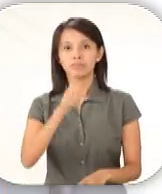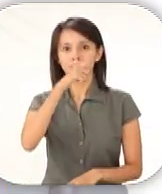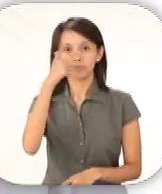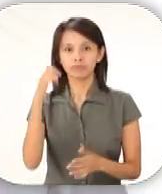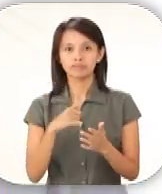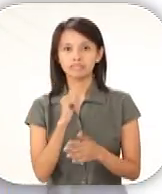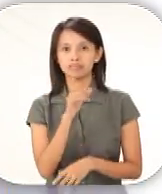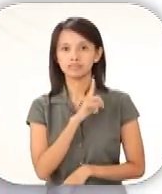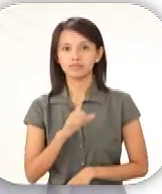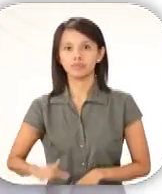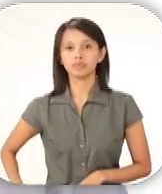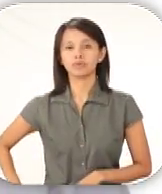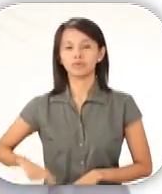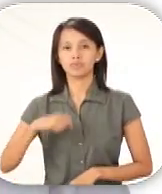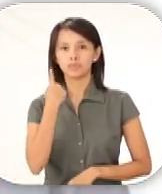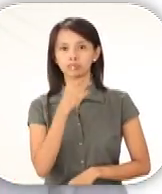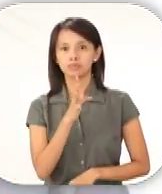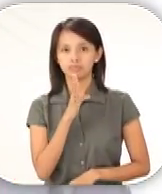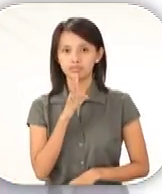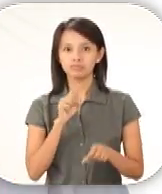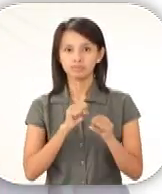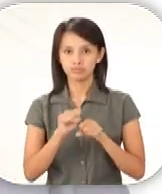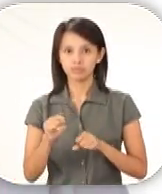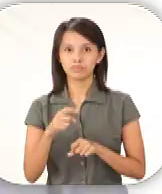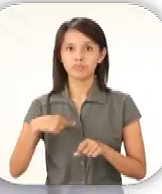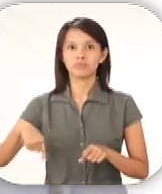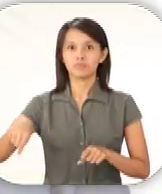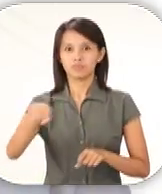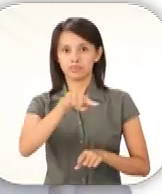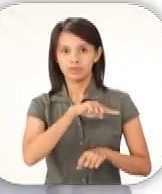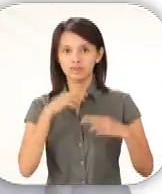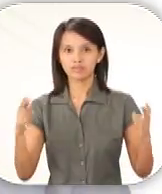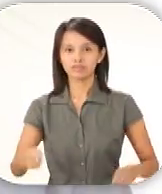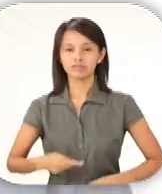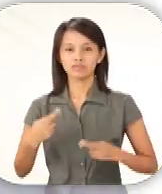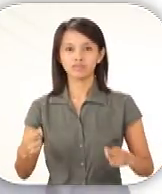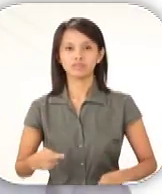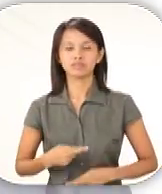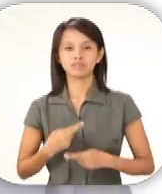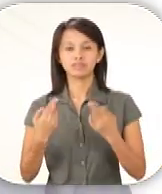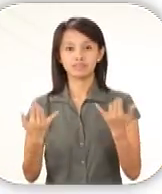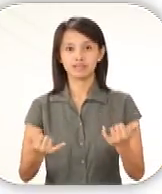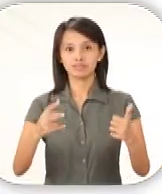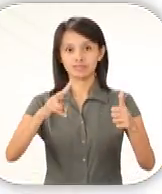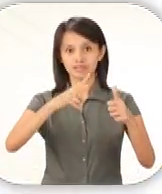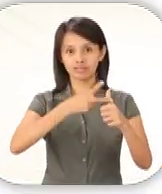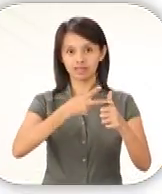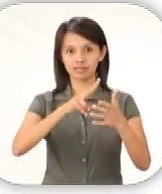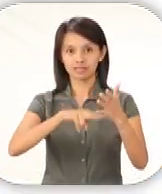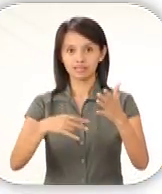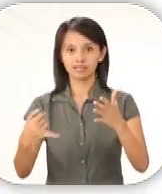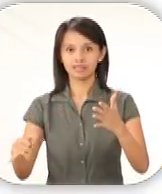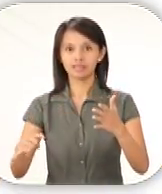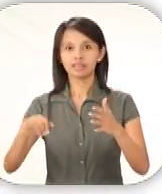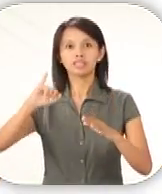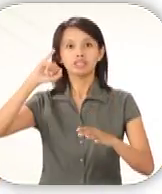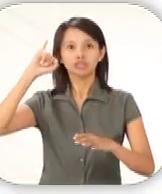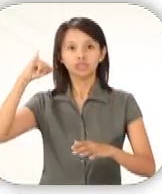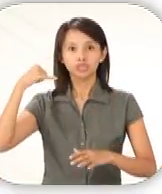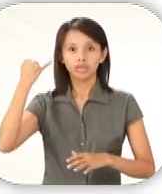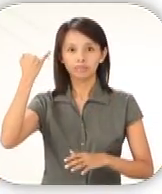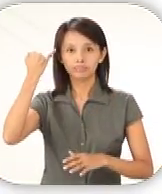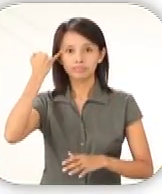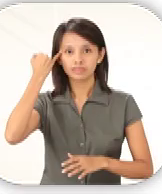can be trusted because it is the Lord who speaks. So we can rejoice in hope. Now, in the second